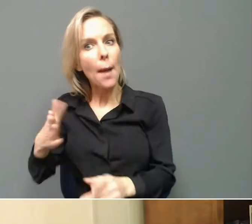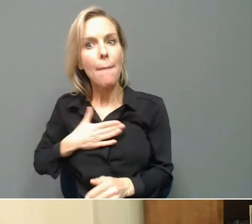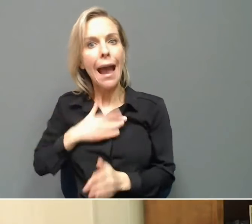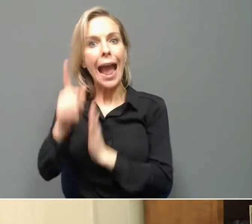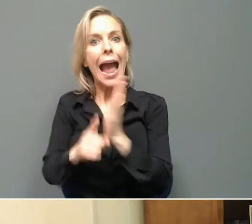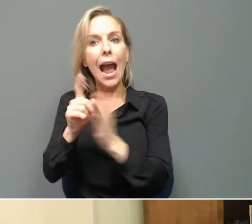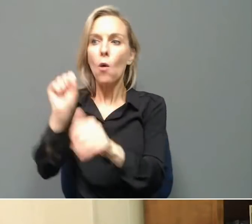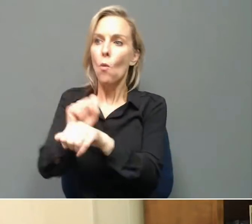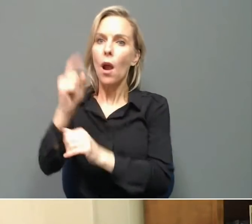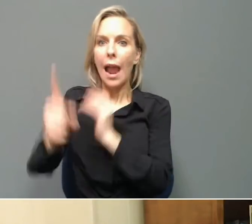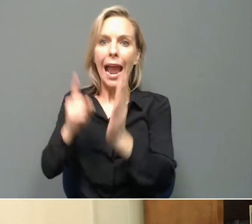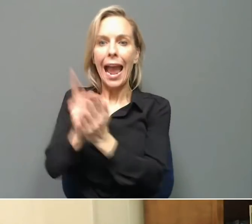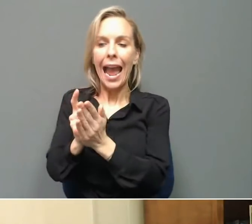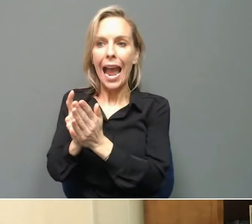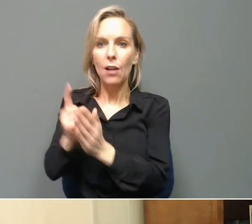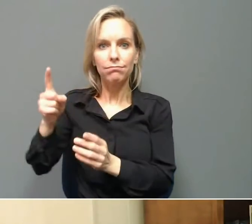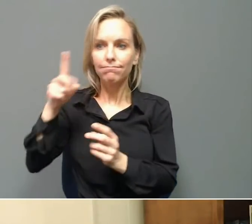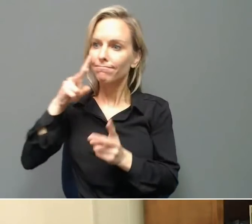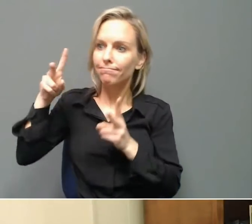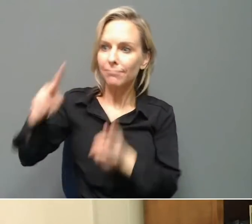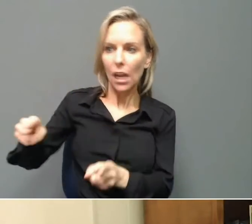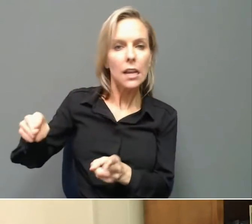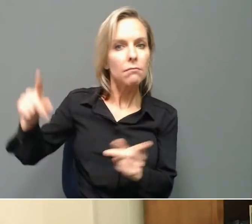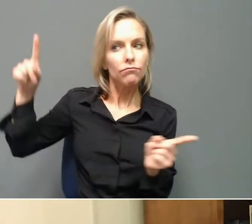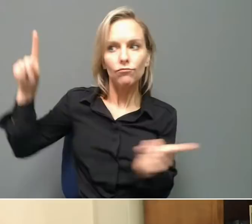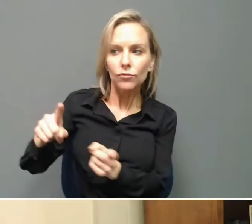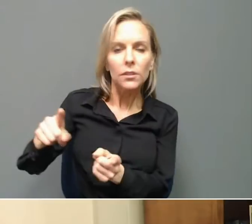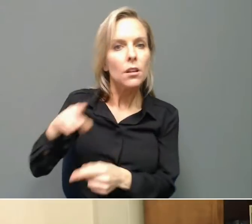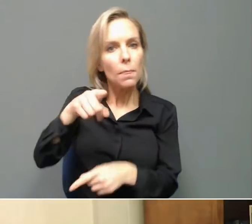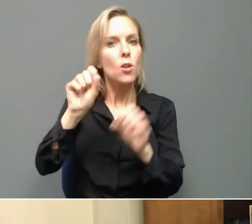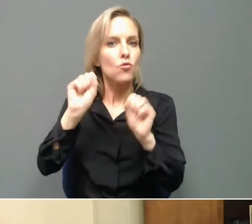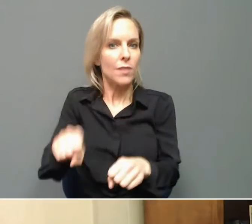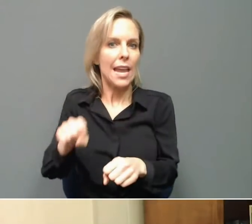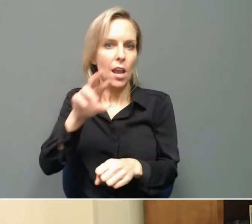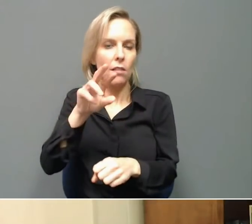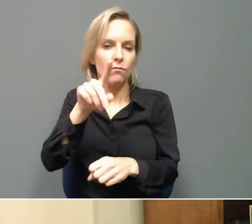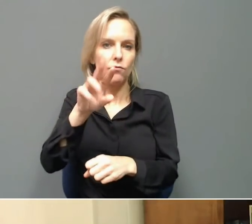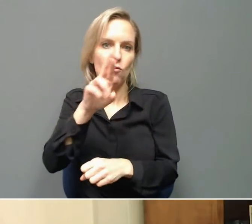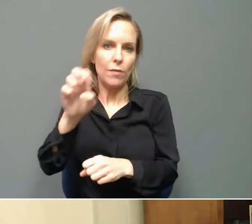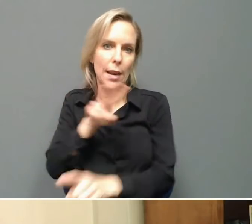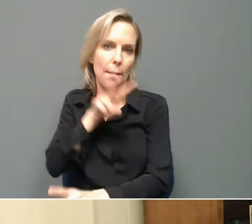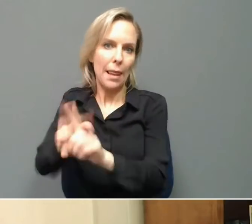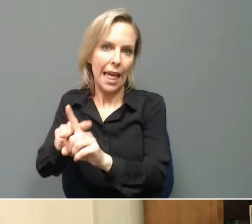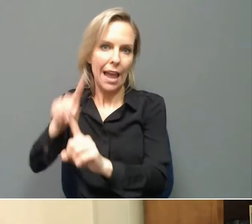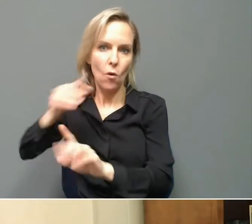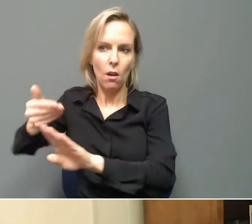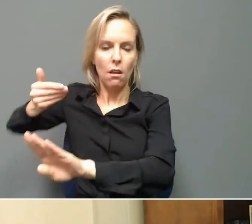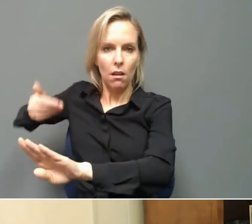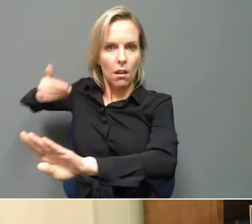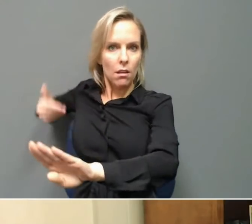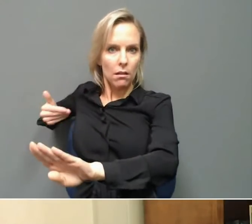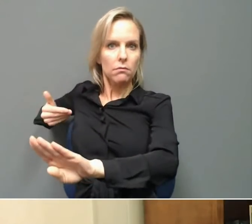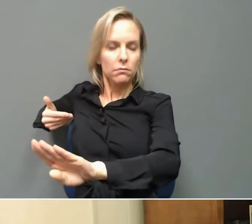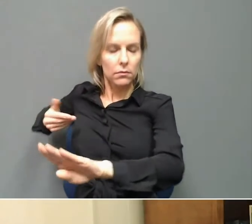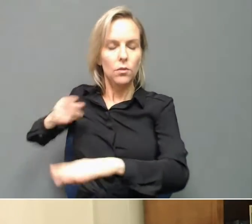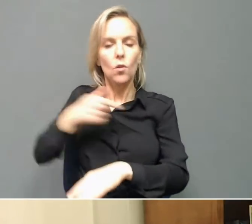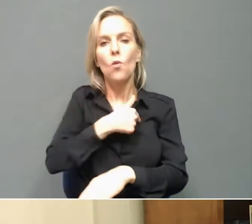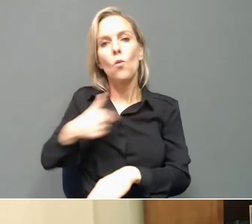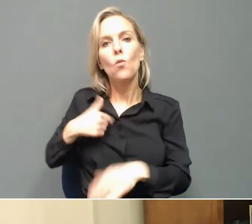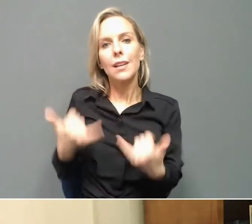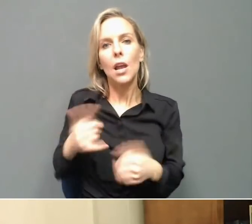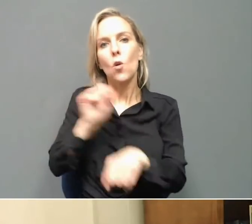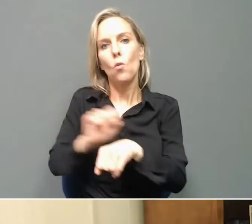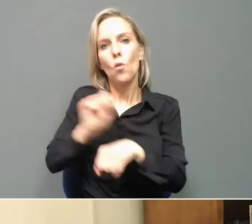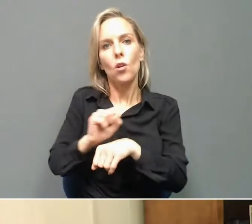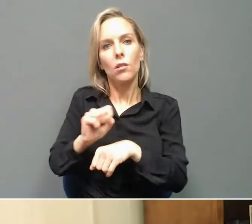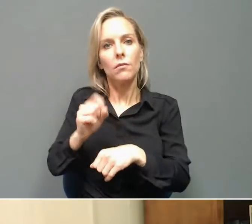opportunity to recertify those weeks and reapply and get those weeks paid. We are working on programming for those